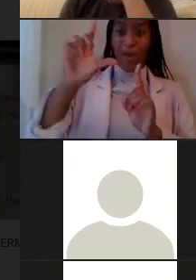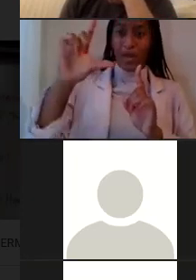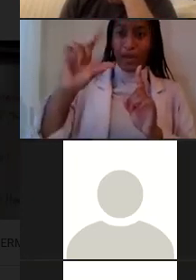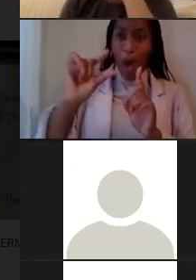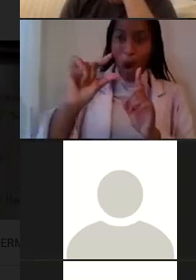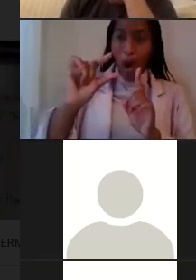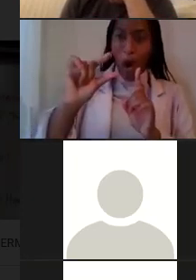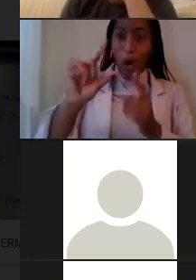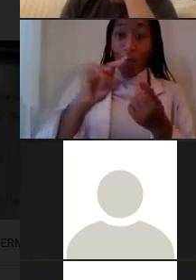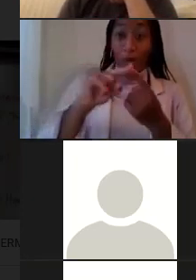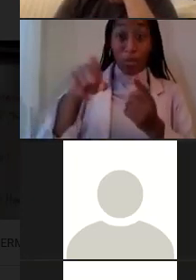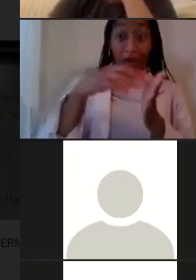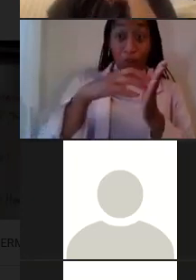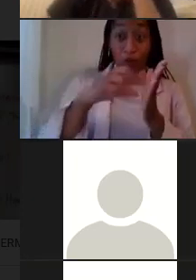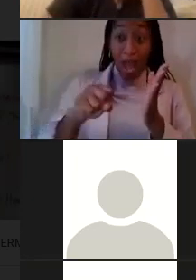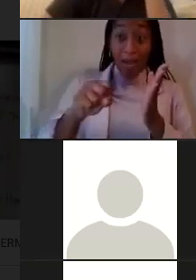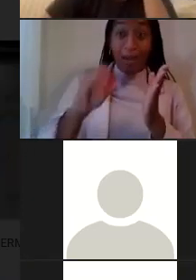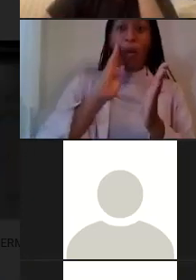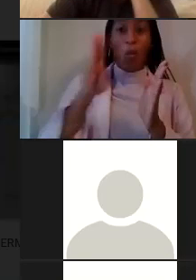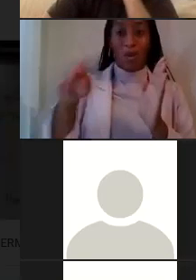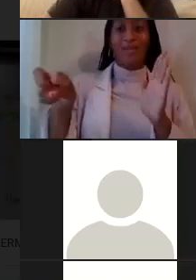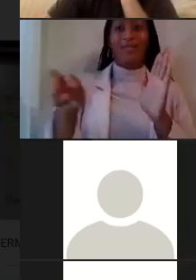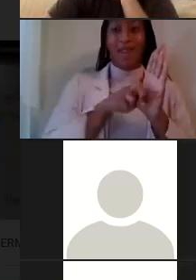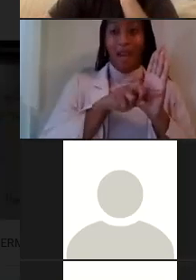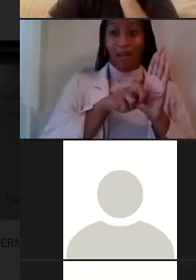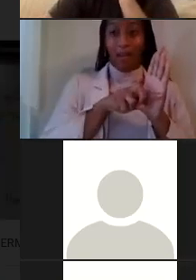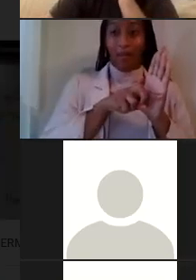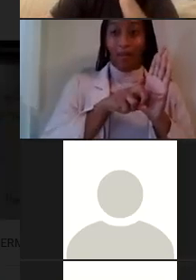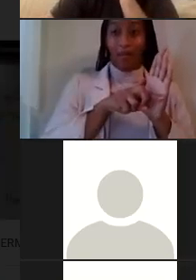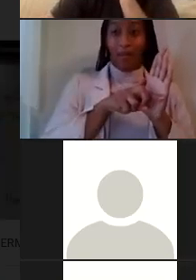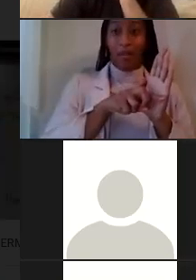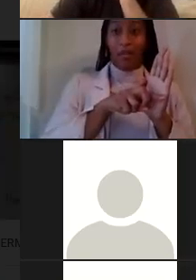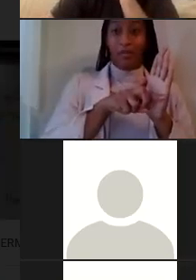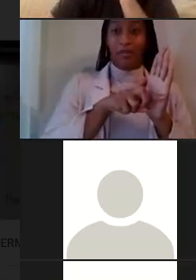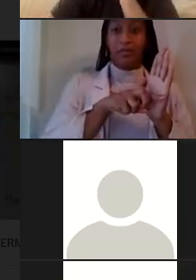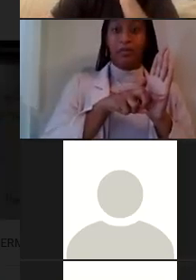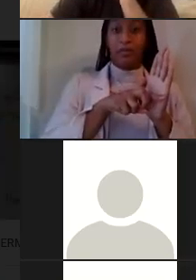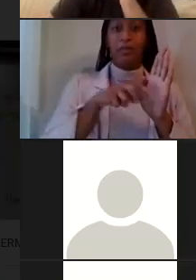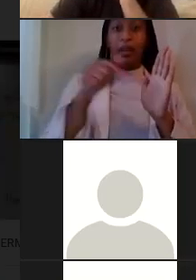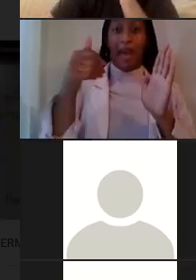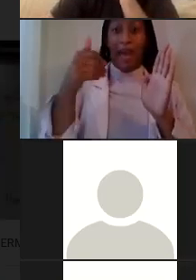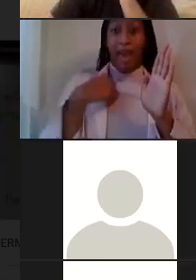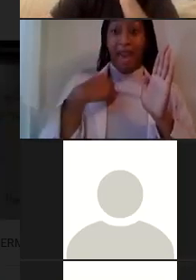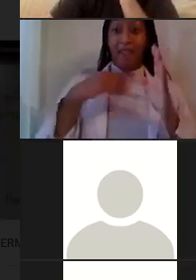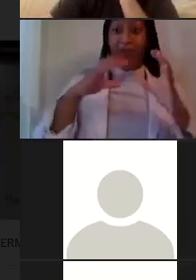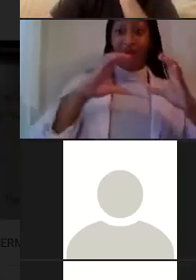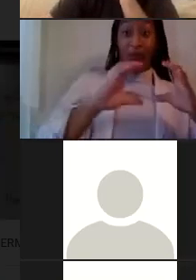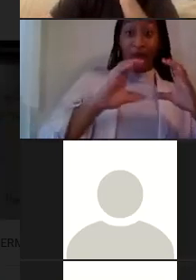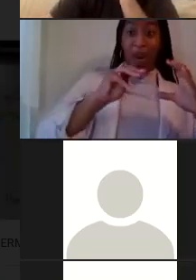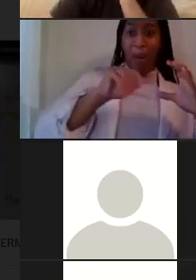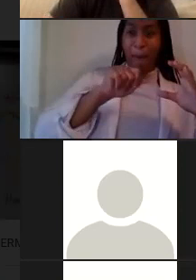Okay. So now we have our mass given 32 grams, but hey,